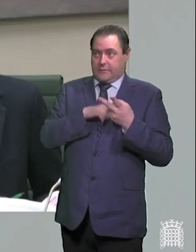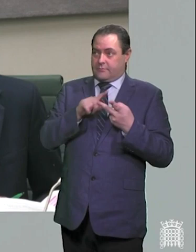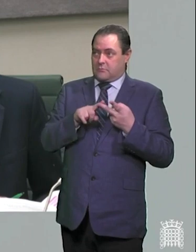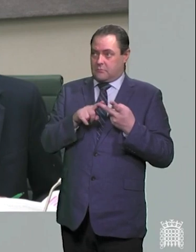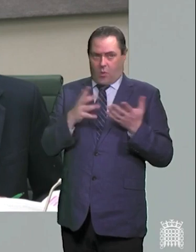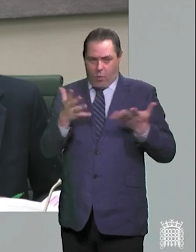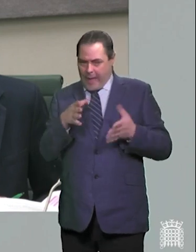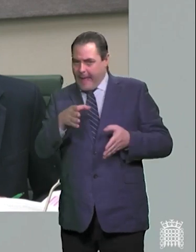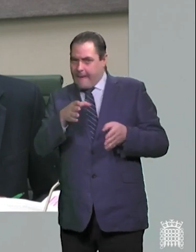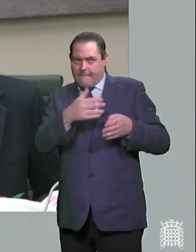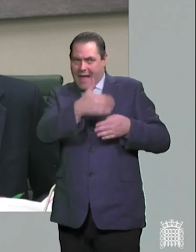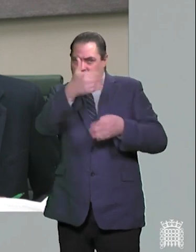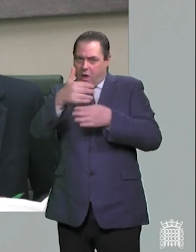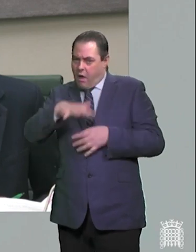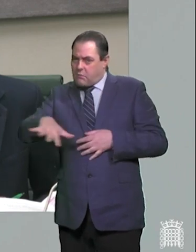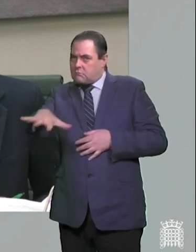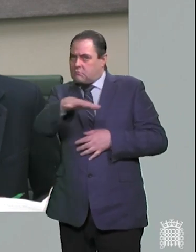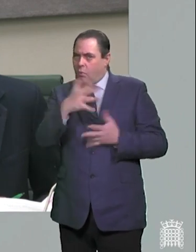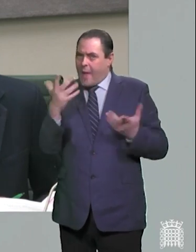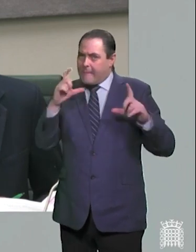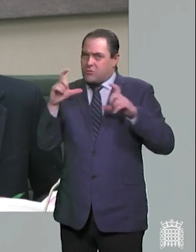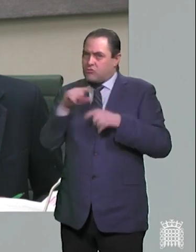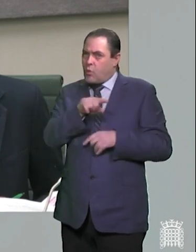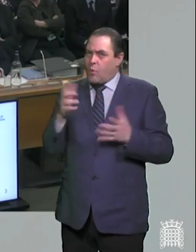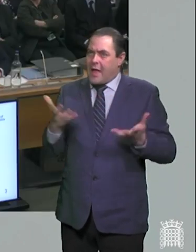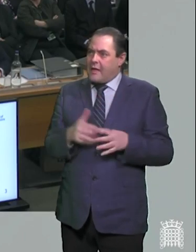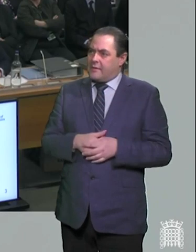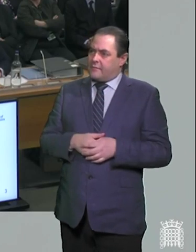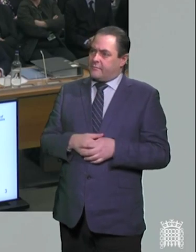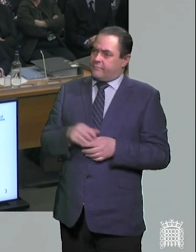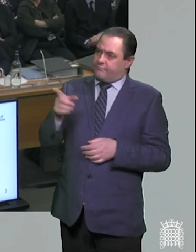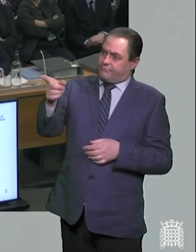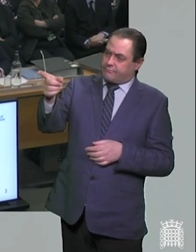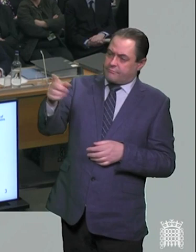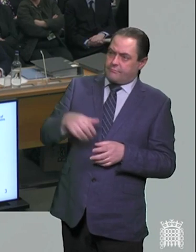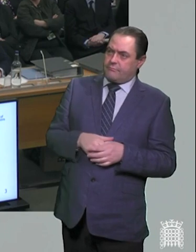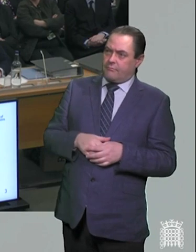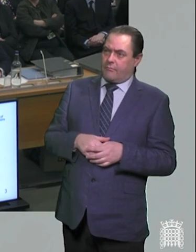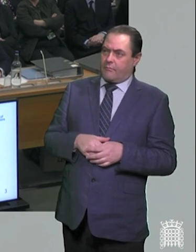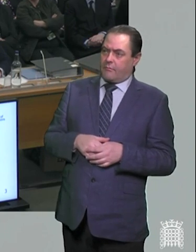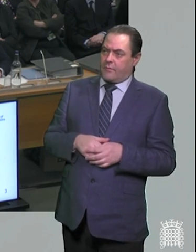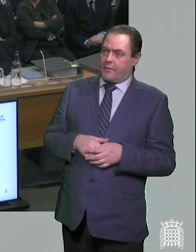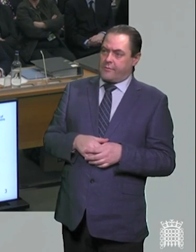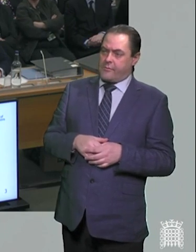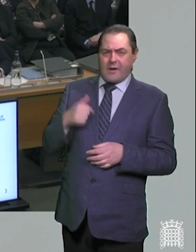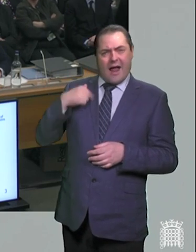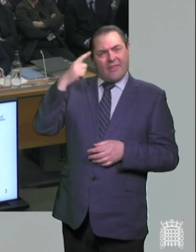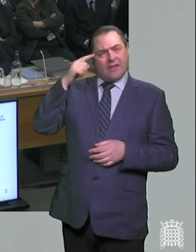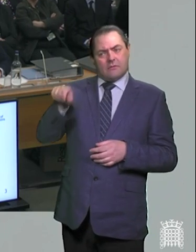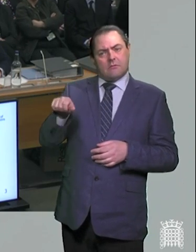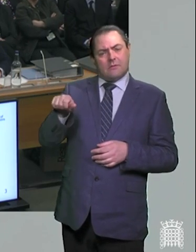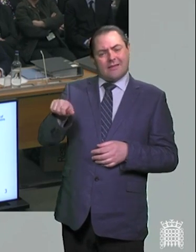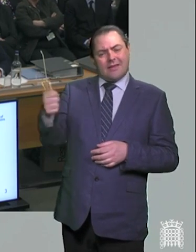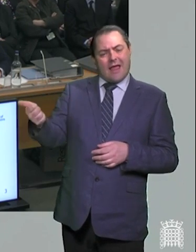So where in the picture are there screens or barriers? There were screens or barriers in the, I believe, in the